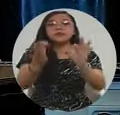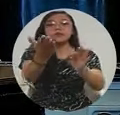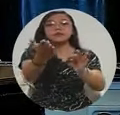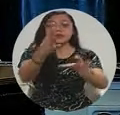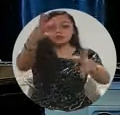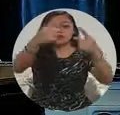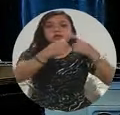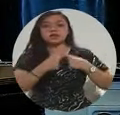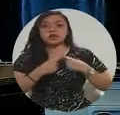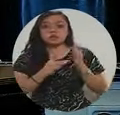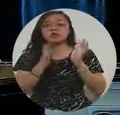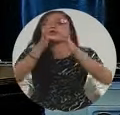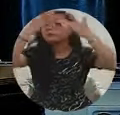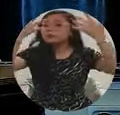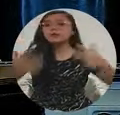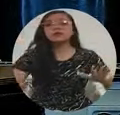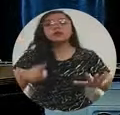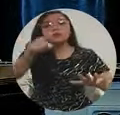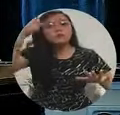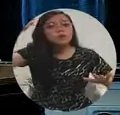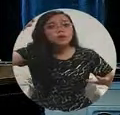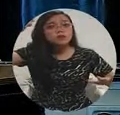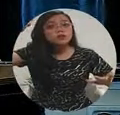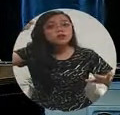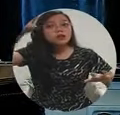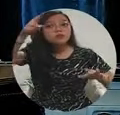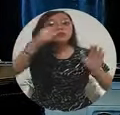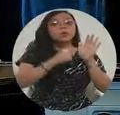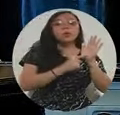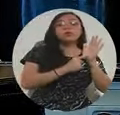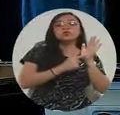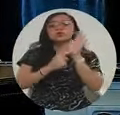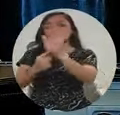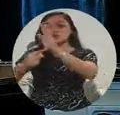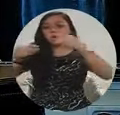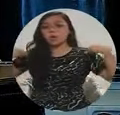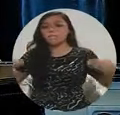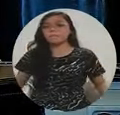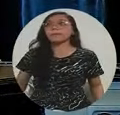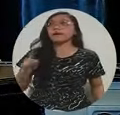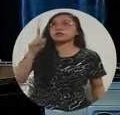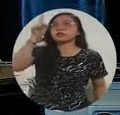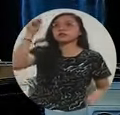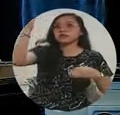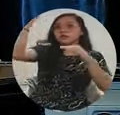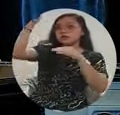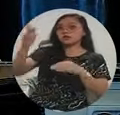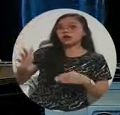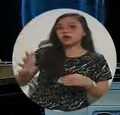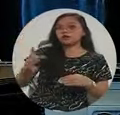If you are saved, you have to understand that when you present your body to the Lord,